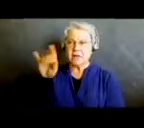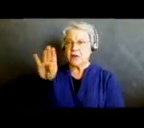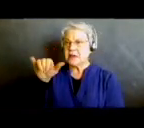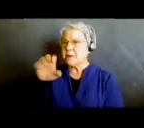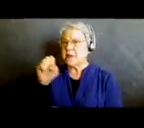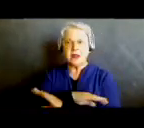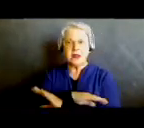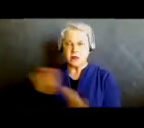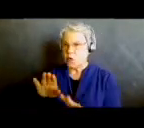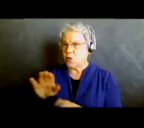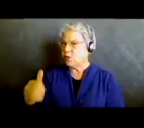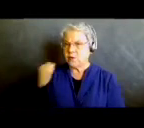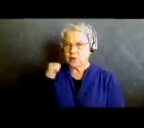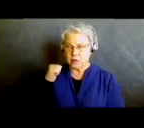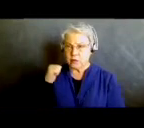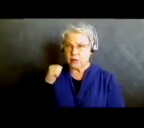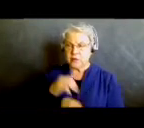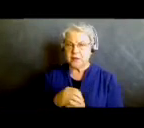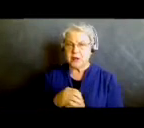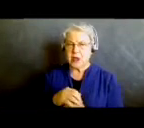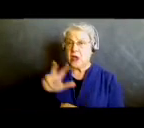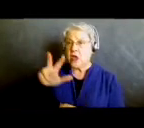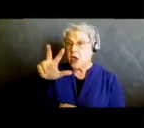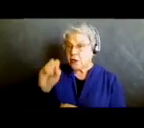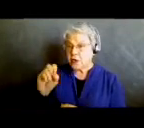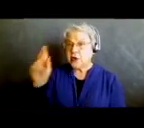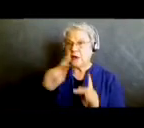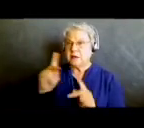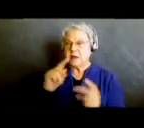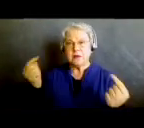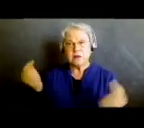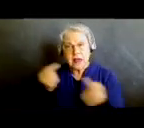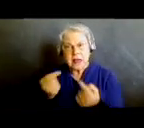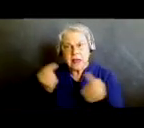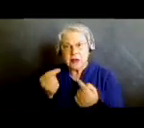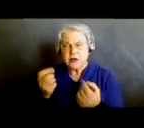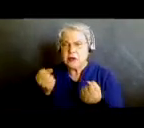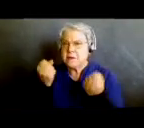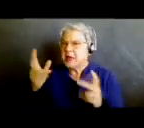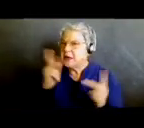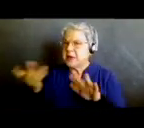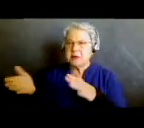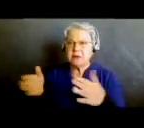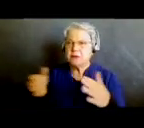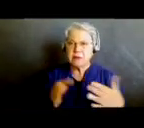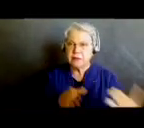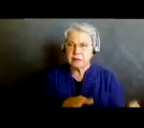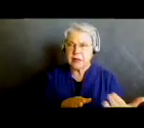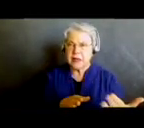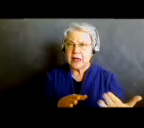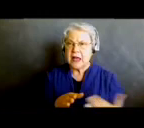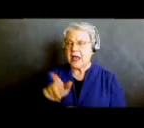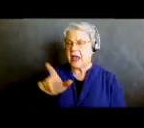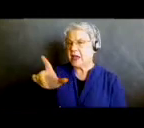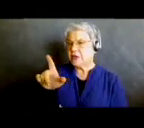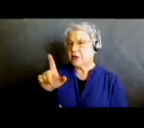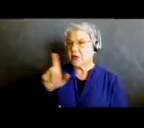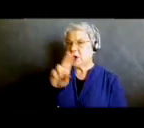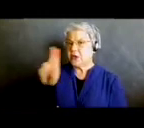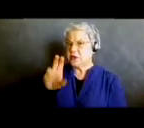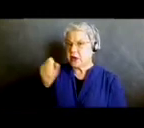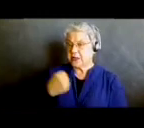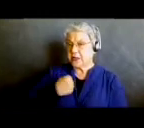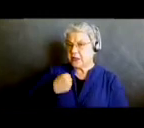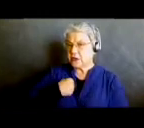Cubans died, 30 people suffered injuries, and 221 US soldiers were wounded. And before